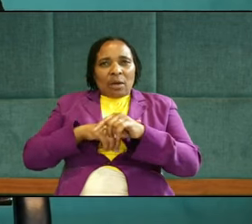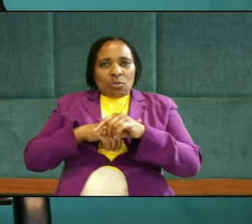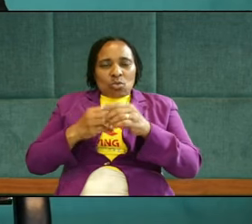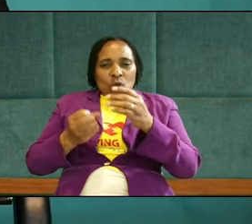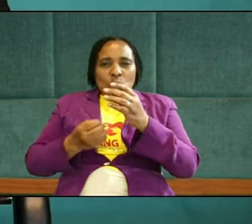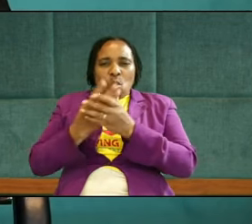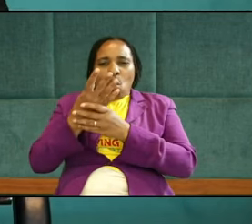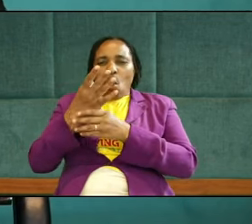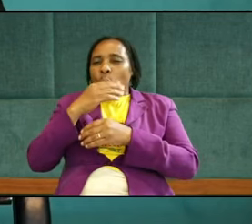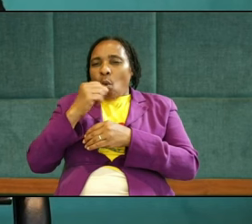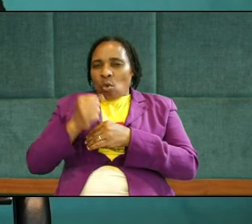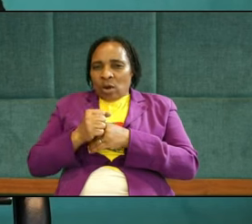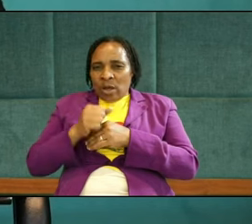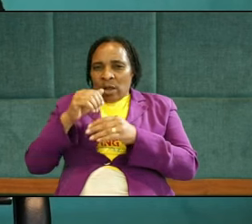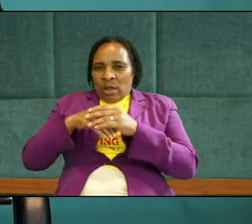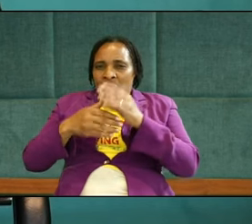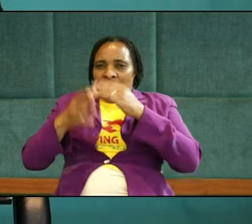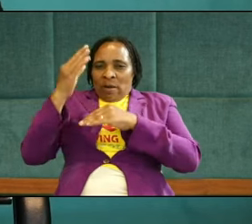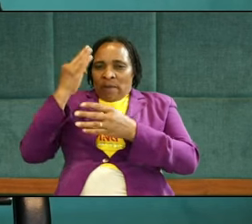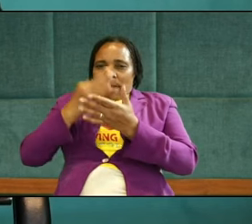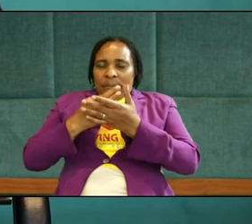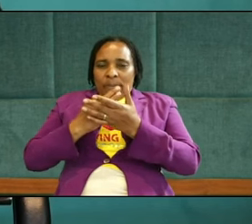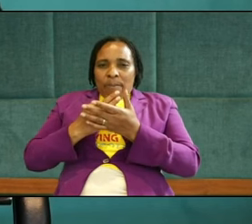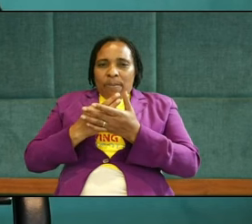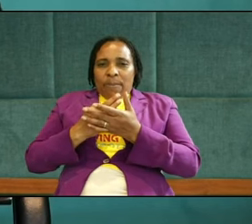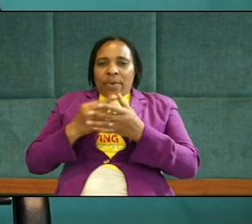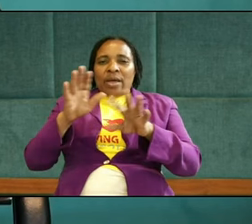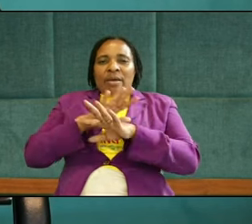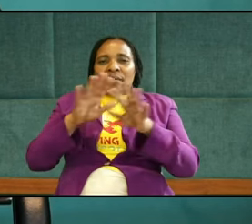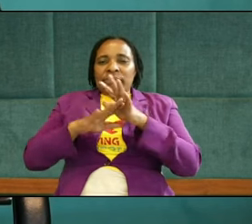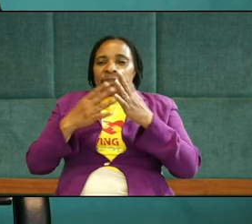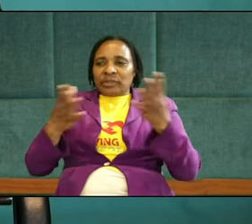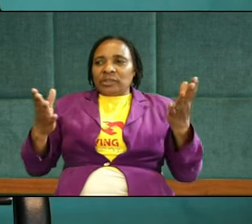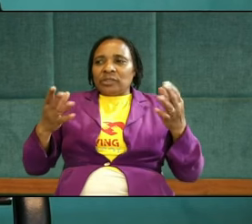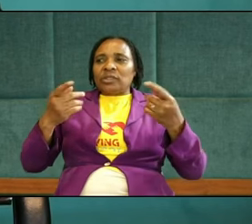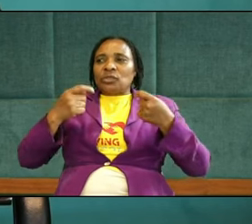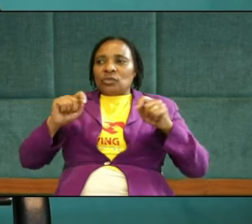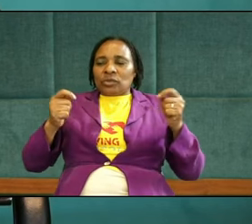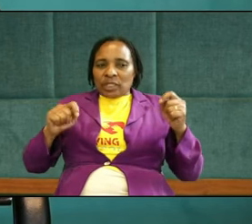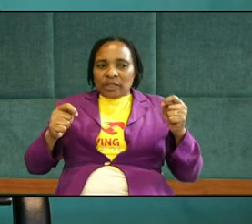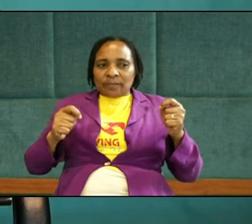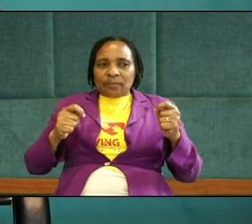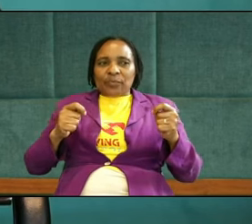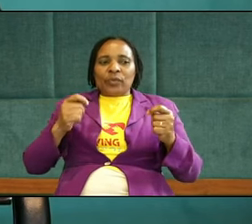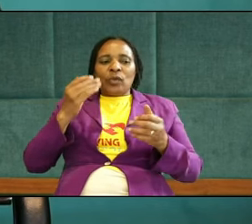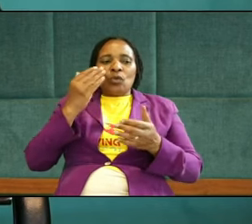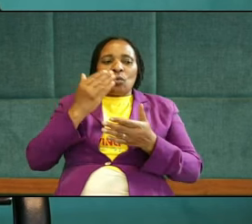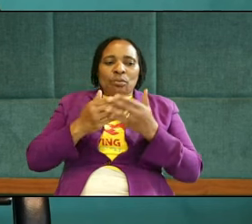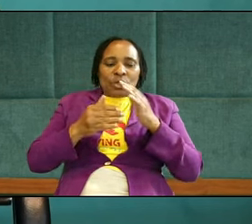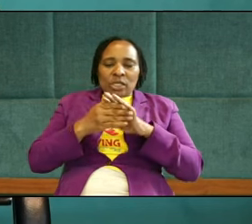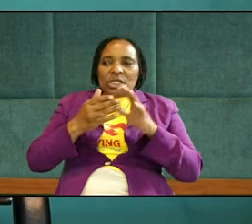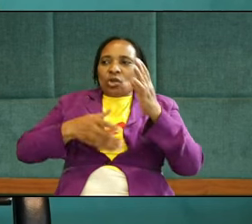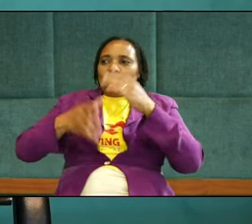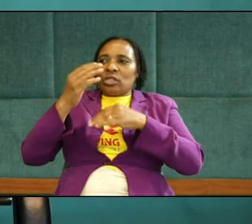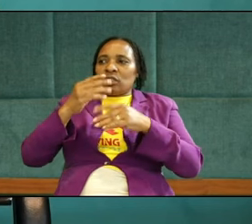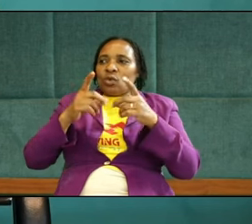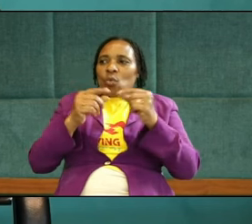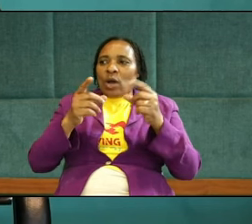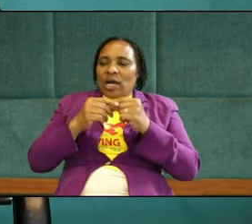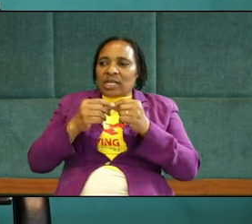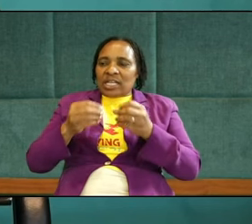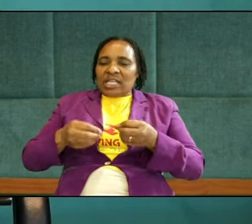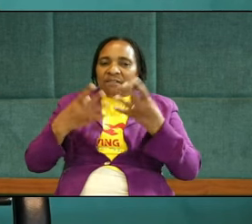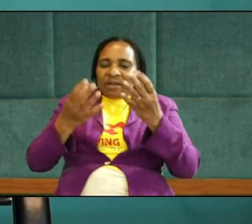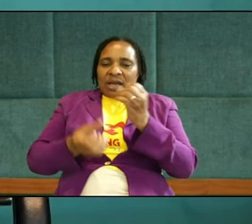and stand firm in God's faith. So every day they try to build us up in God's word by giving